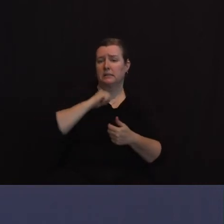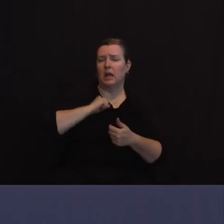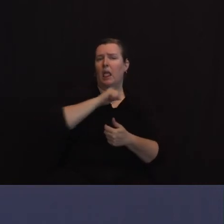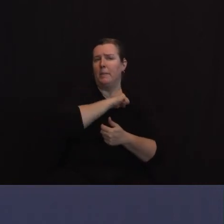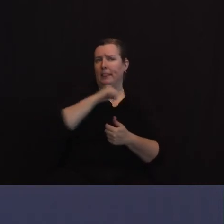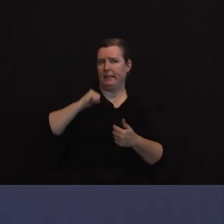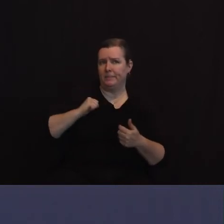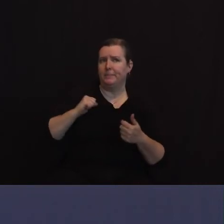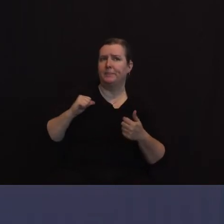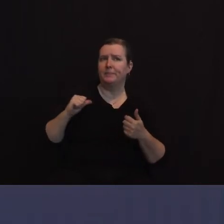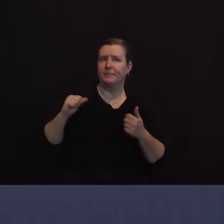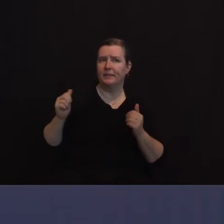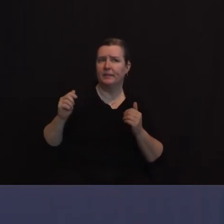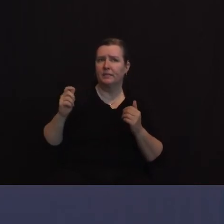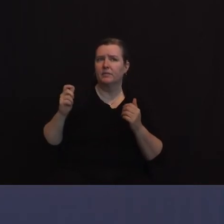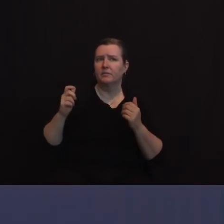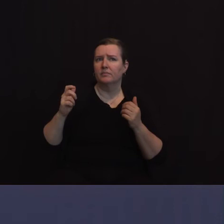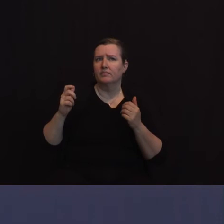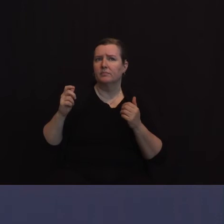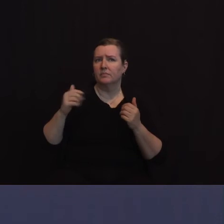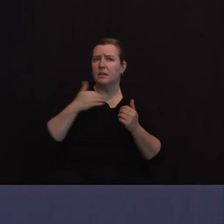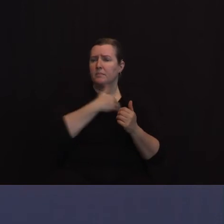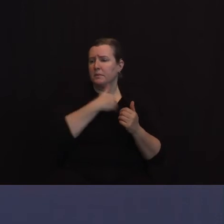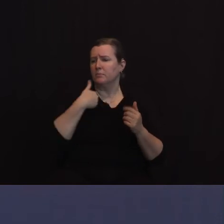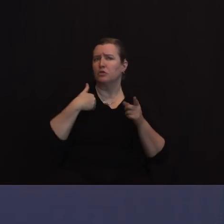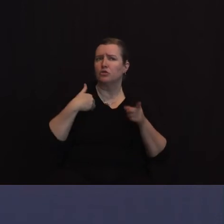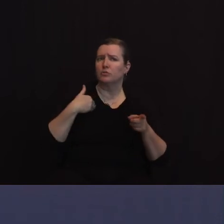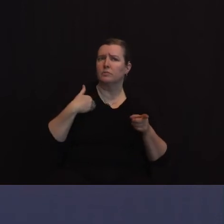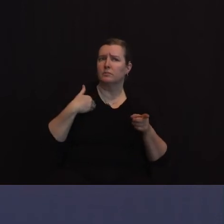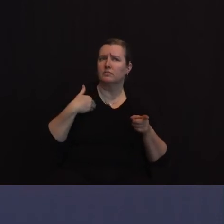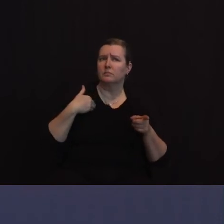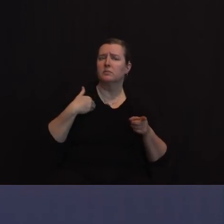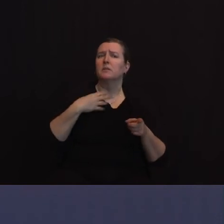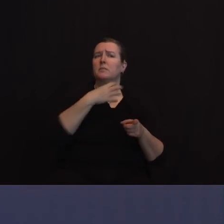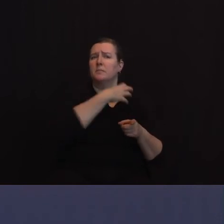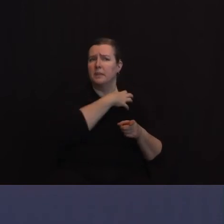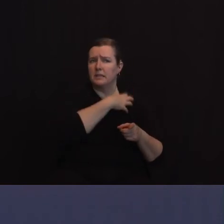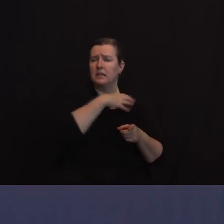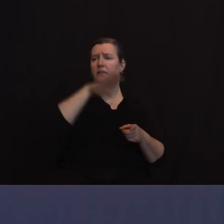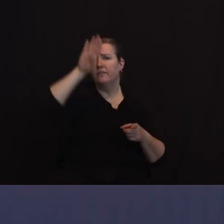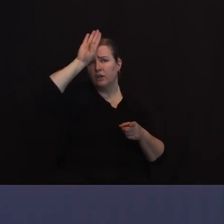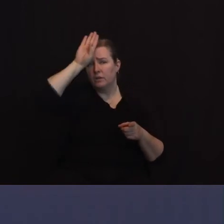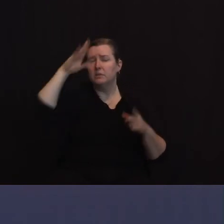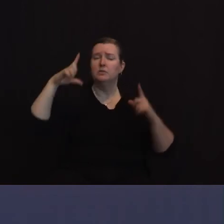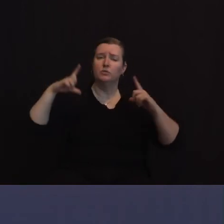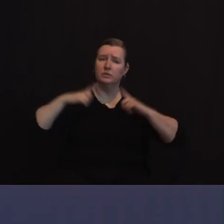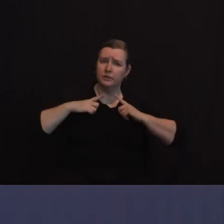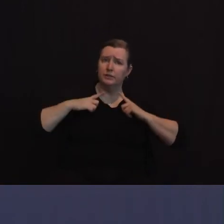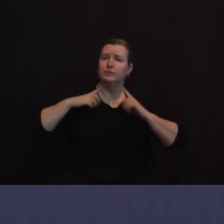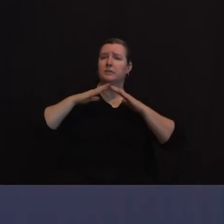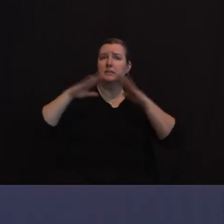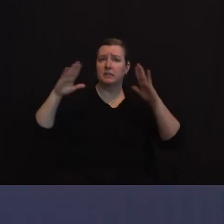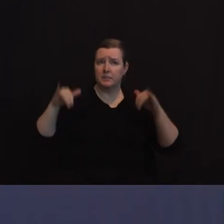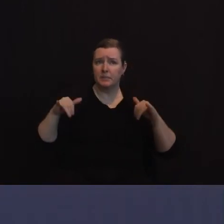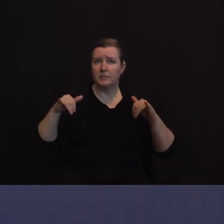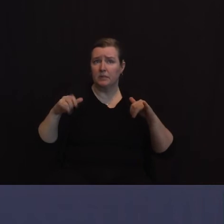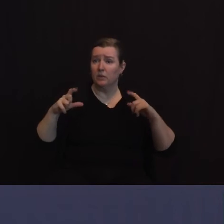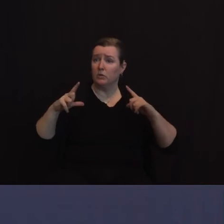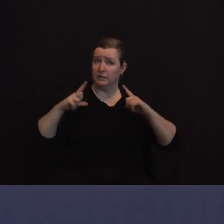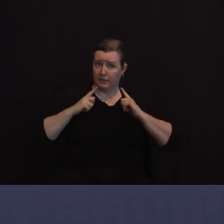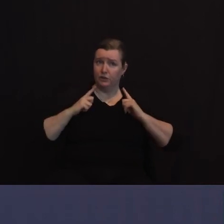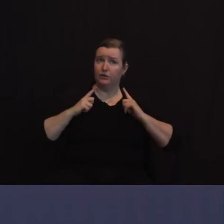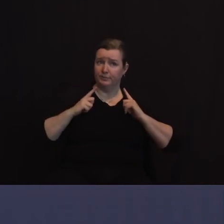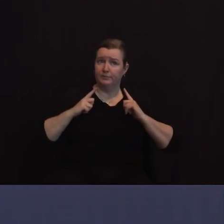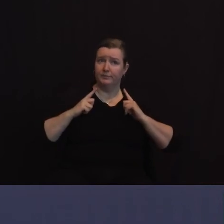the Police and Fire Retirement System, to retire and collect pension payments at 50% of their max pay after